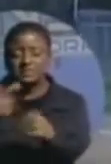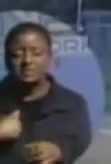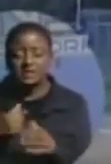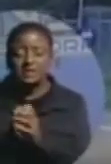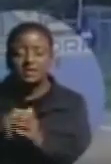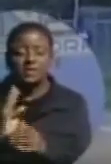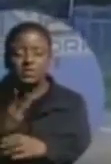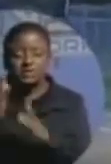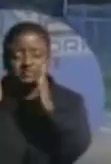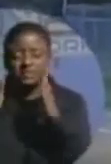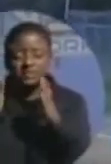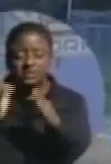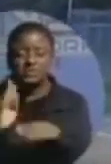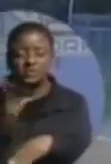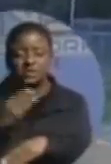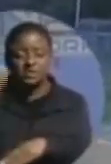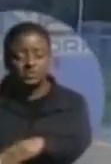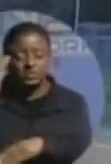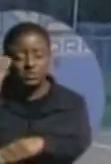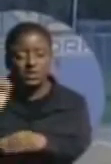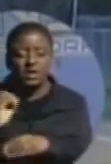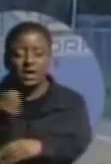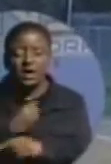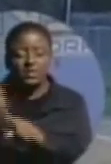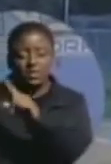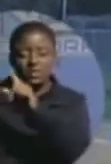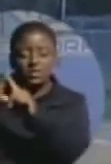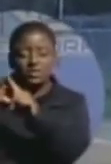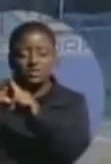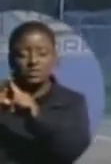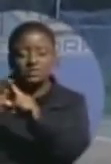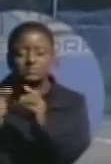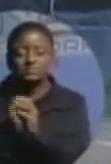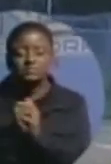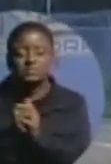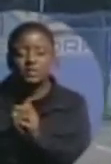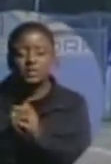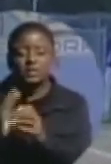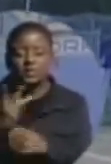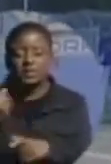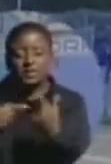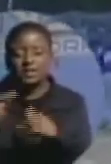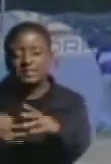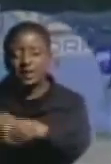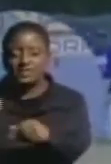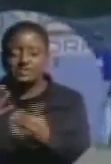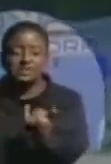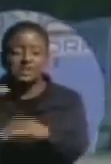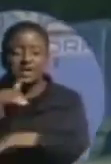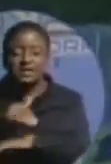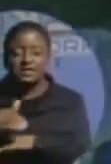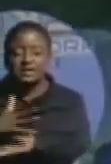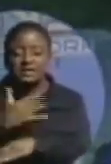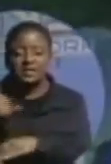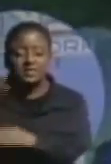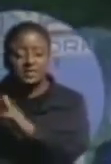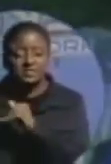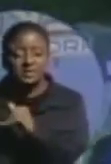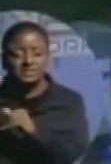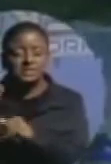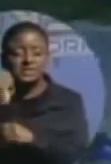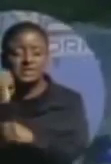know what our mission is. And we set out to do the things that we need to do. We came out tonight, and they were expecting Teela, but they